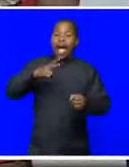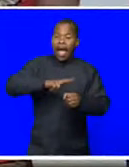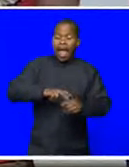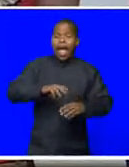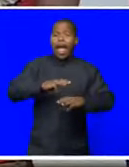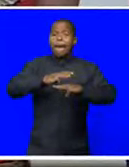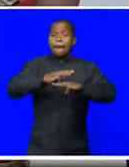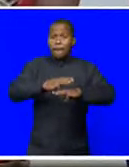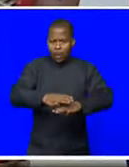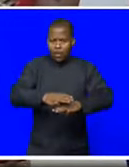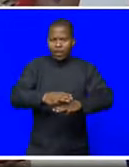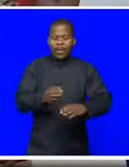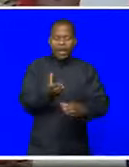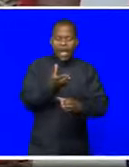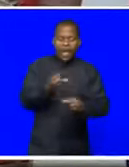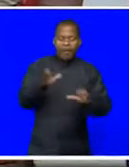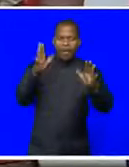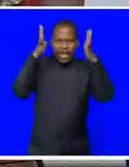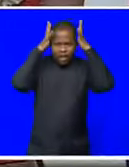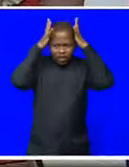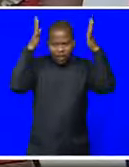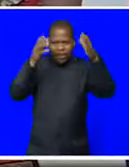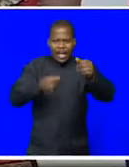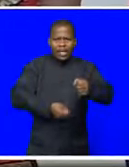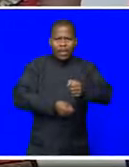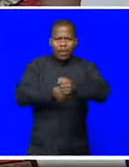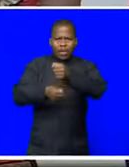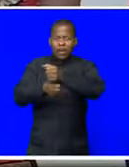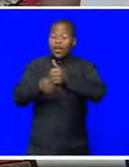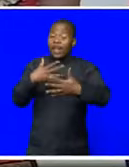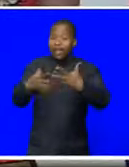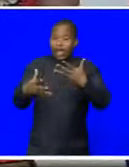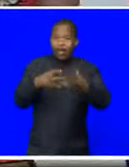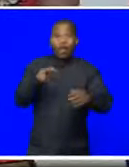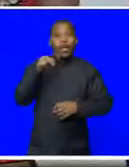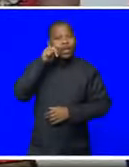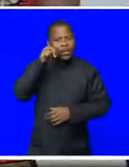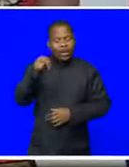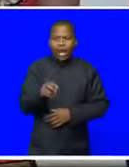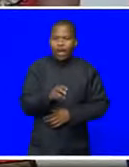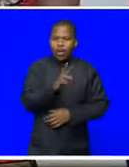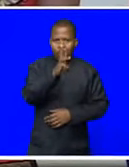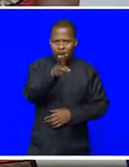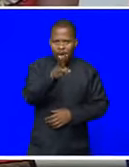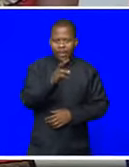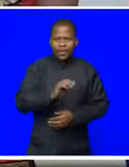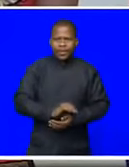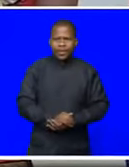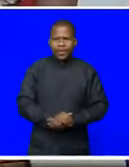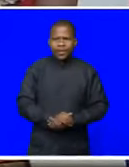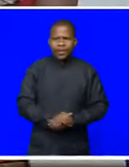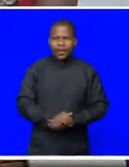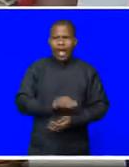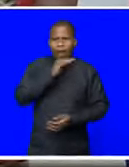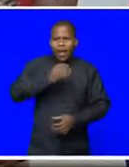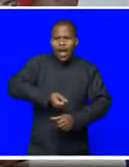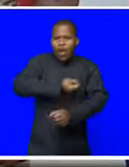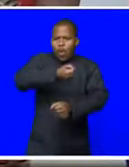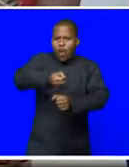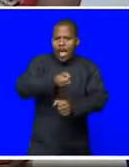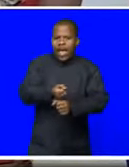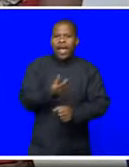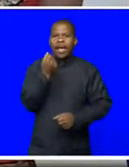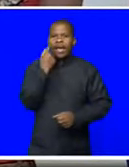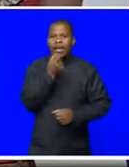that we will give you all the necessary support that you need whilst you carry out the duties as the High